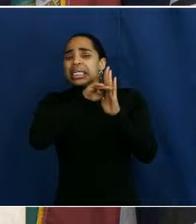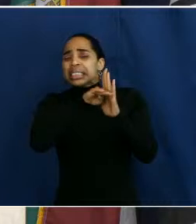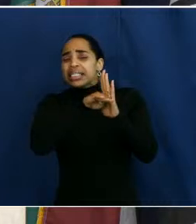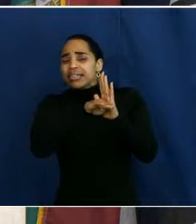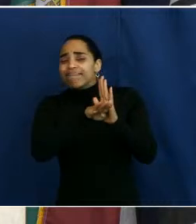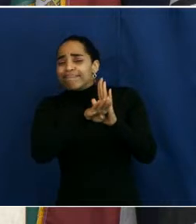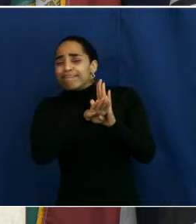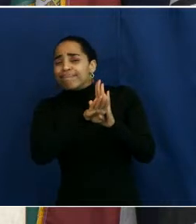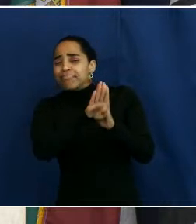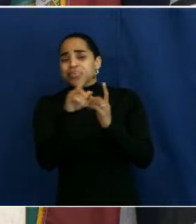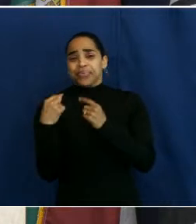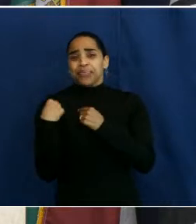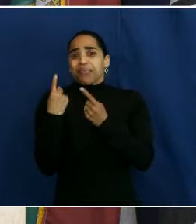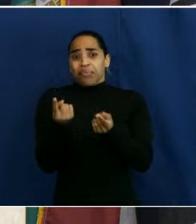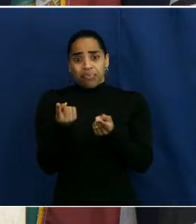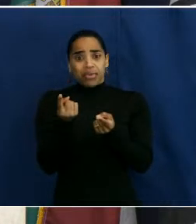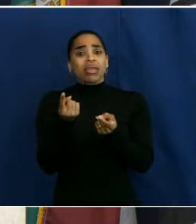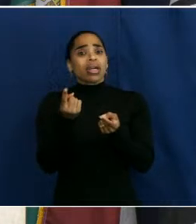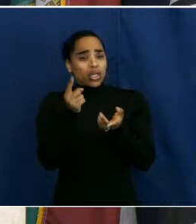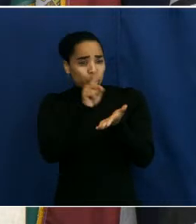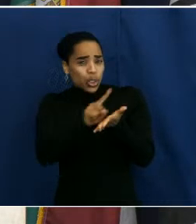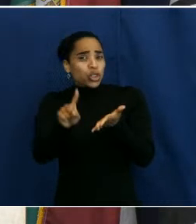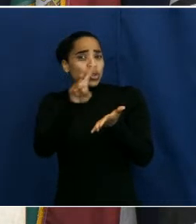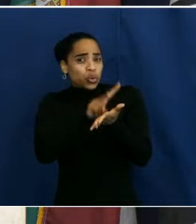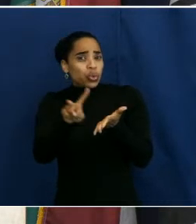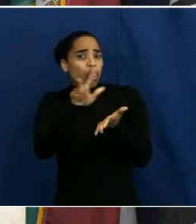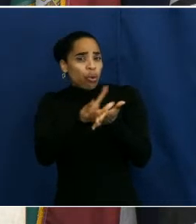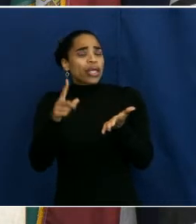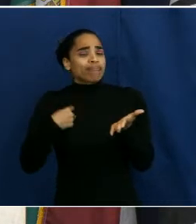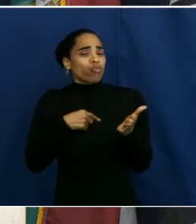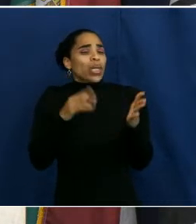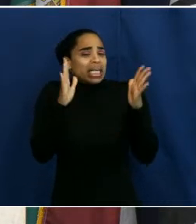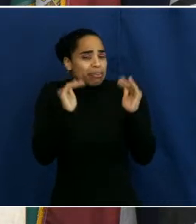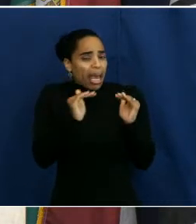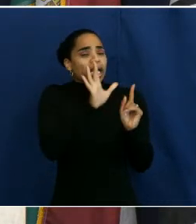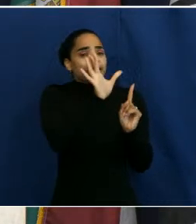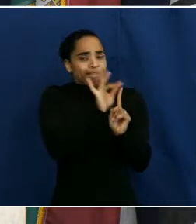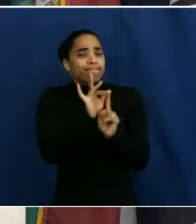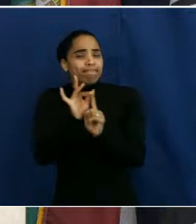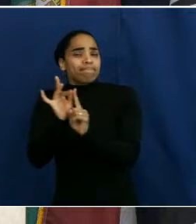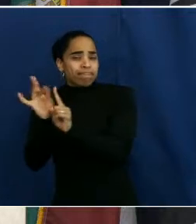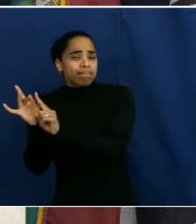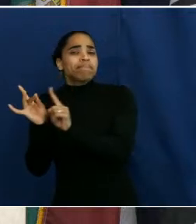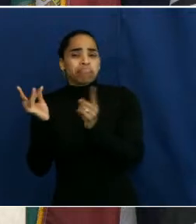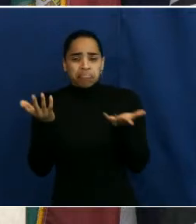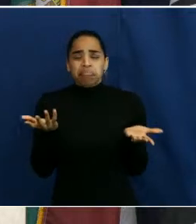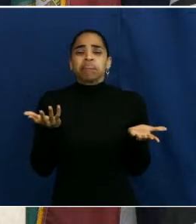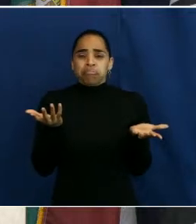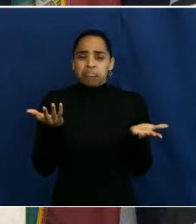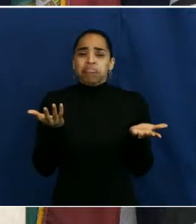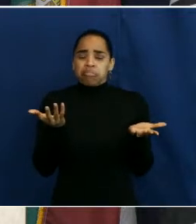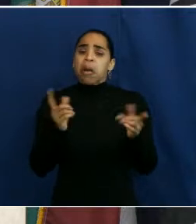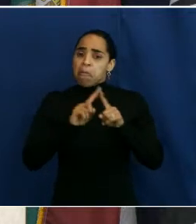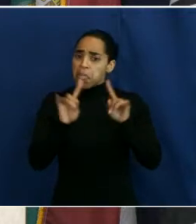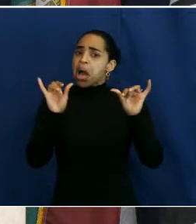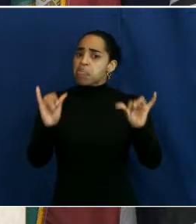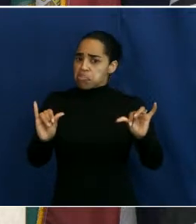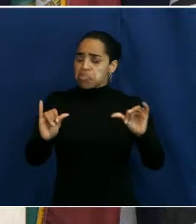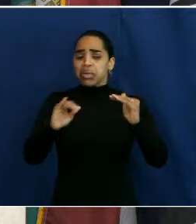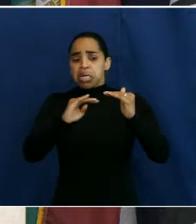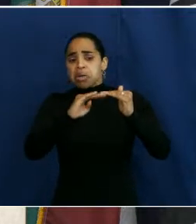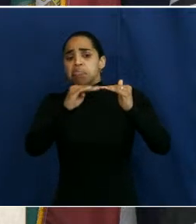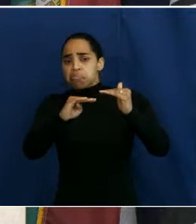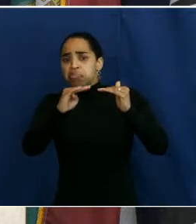talked about for many weeks, not unexpected, but again, some kind of modest changes, but again, staying in an overall very stable